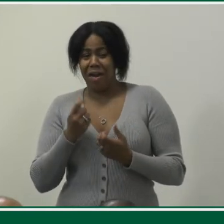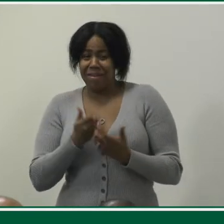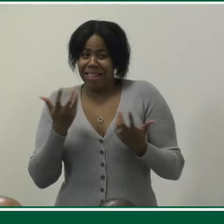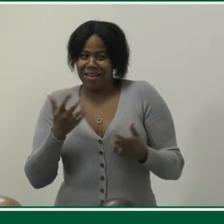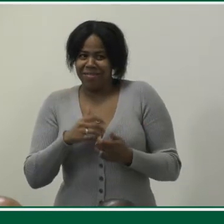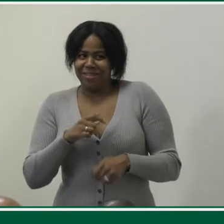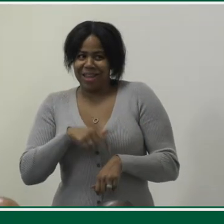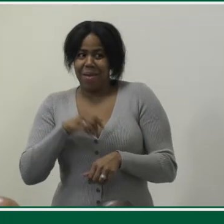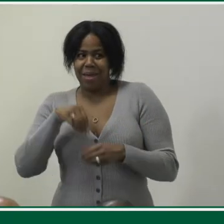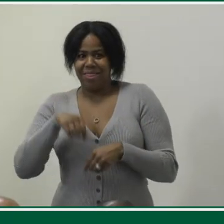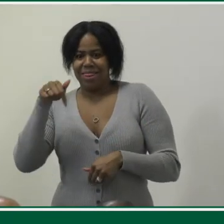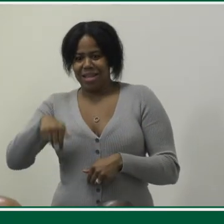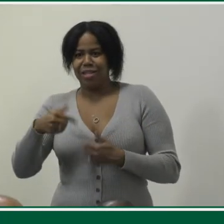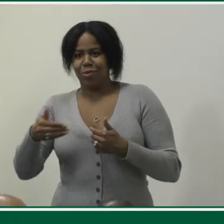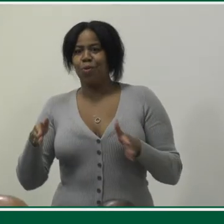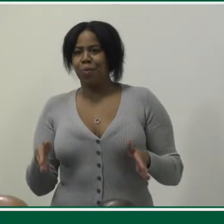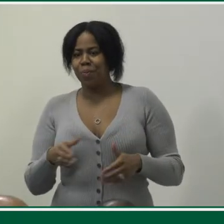room.